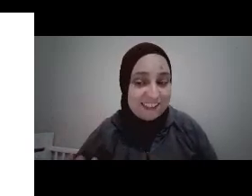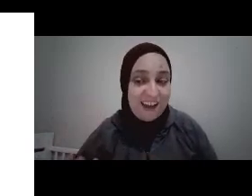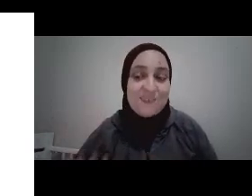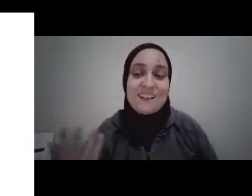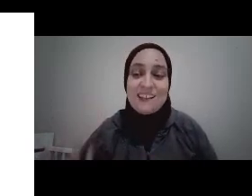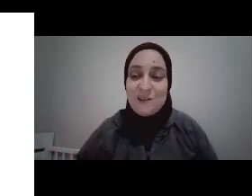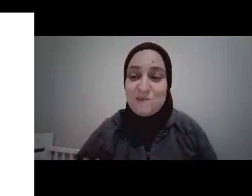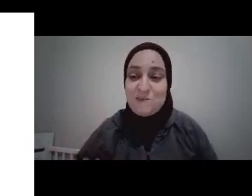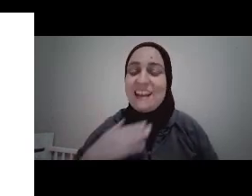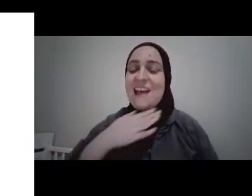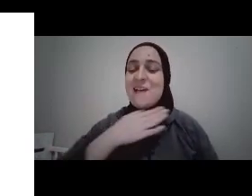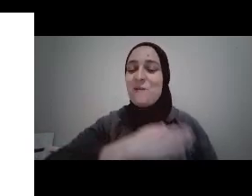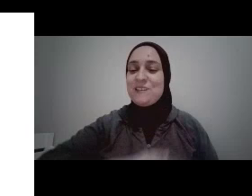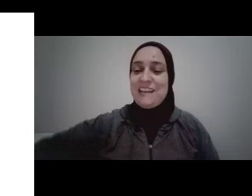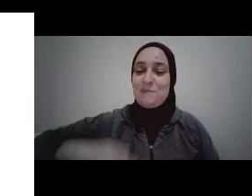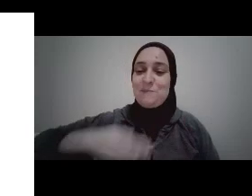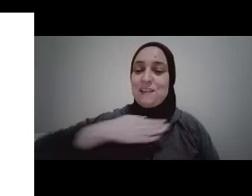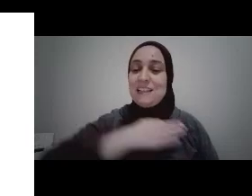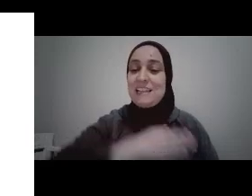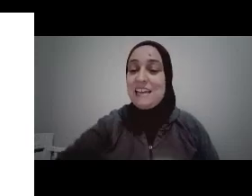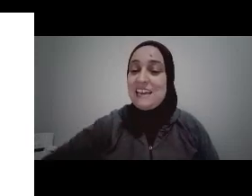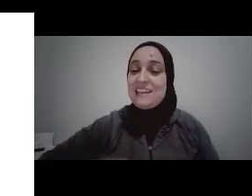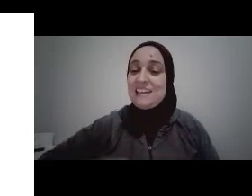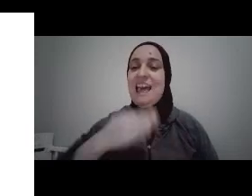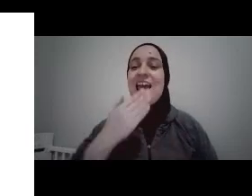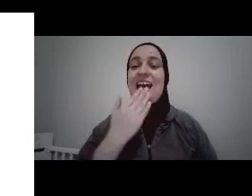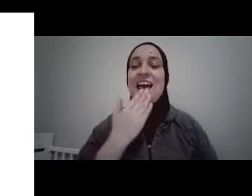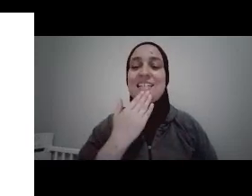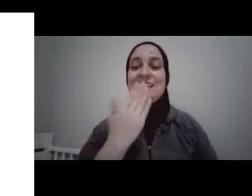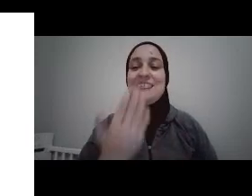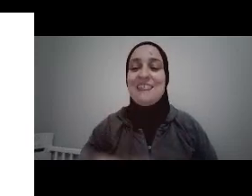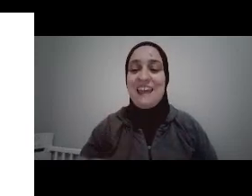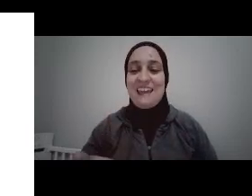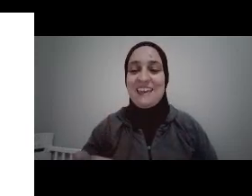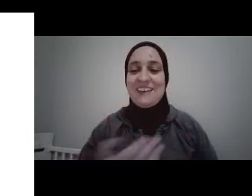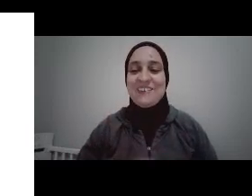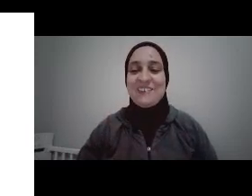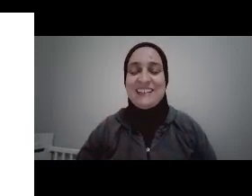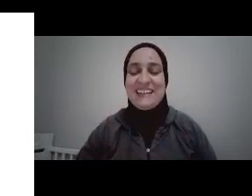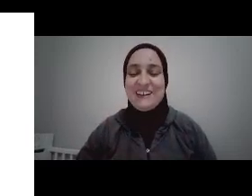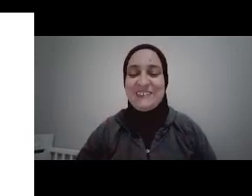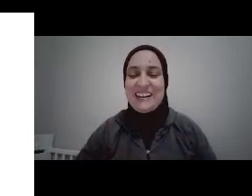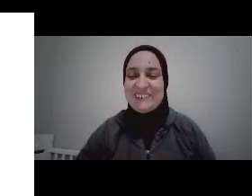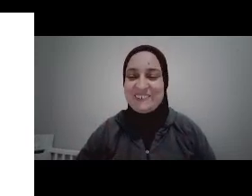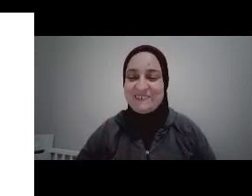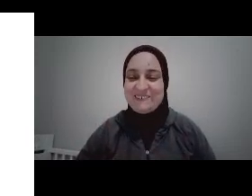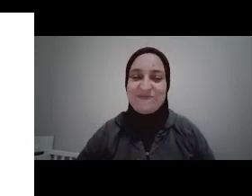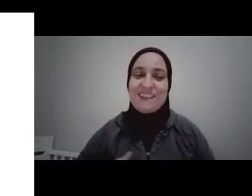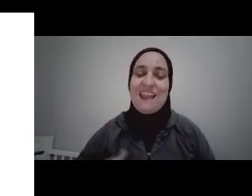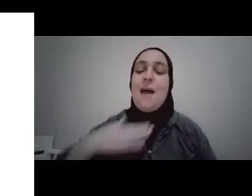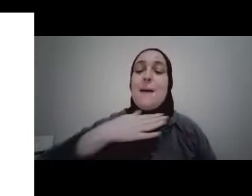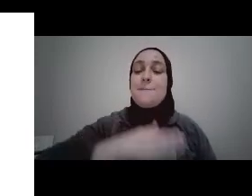repeat ourselves a little bit, but we'll sing please and thank you. Here we go.